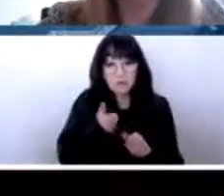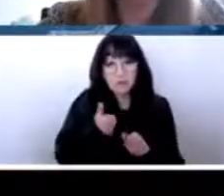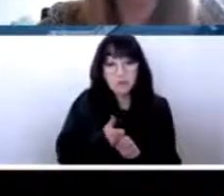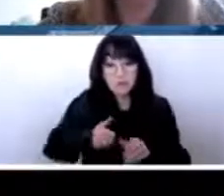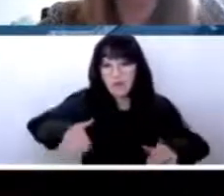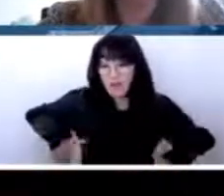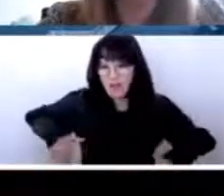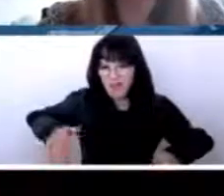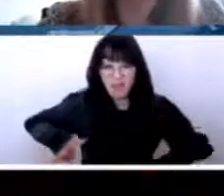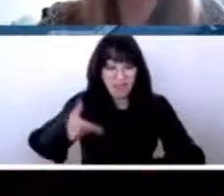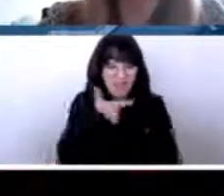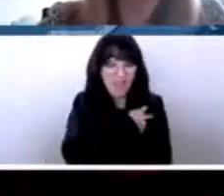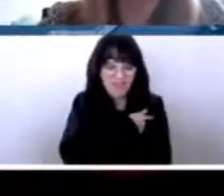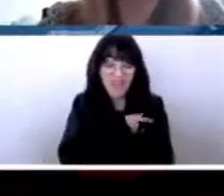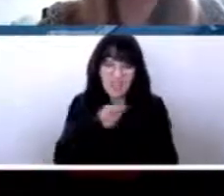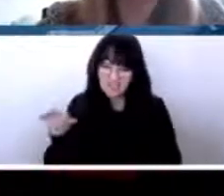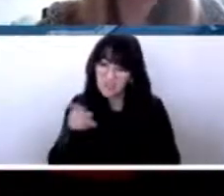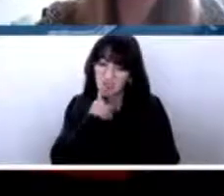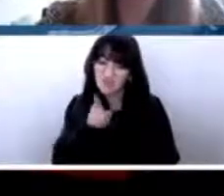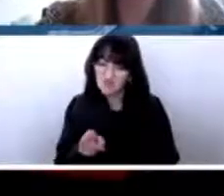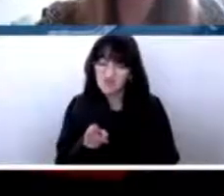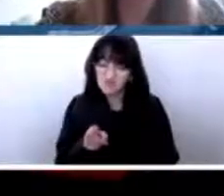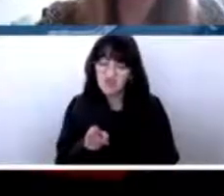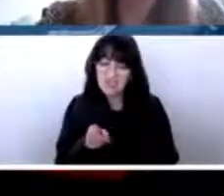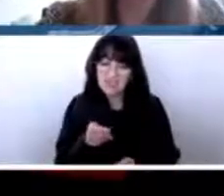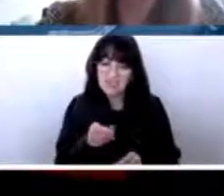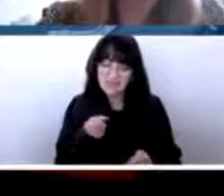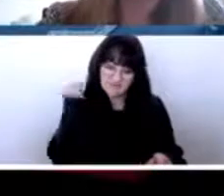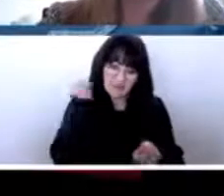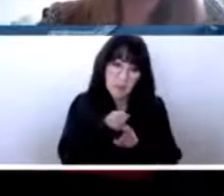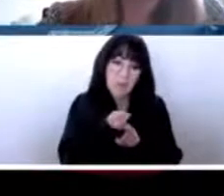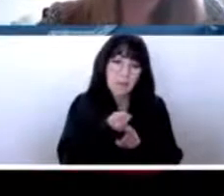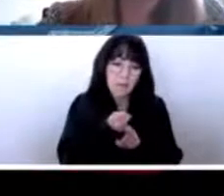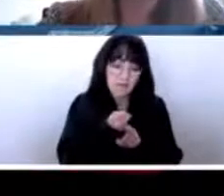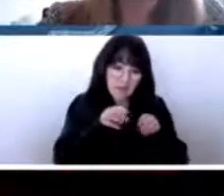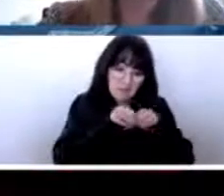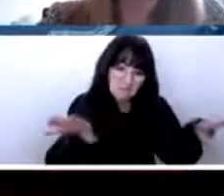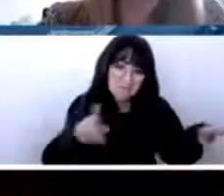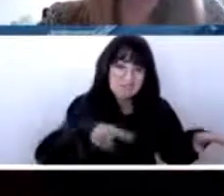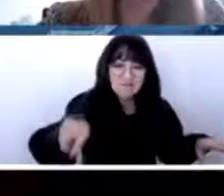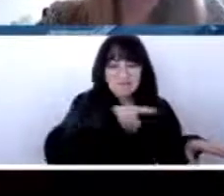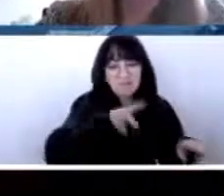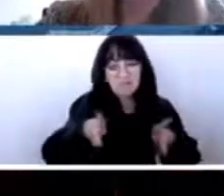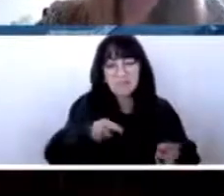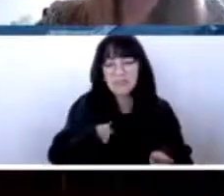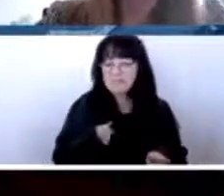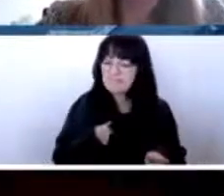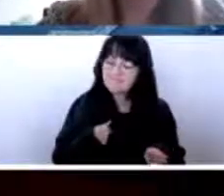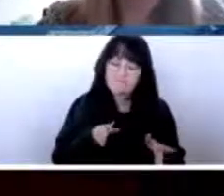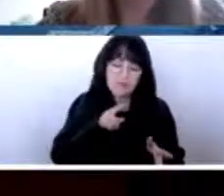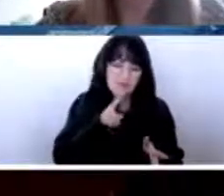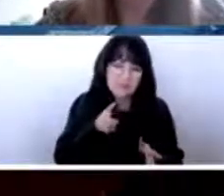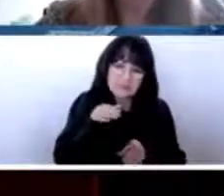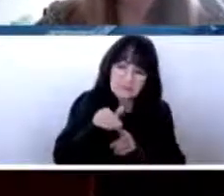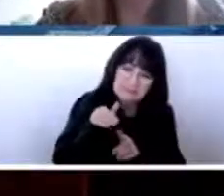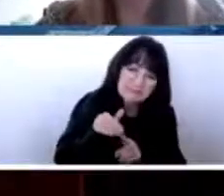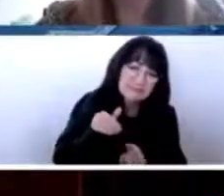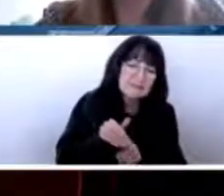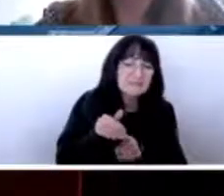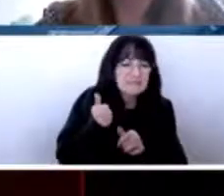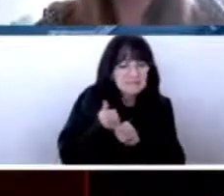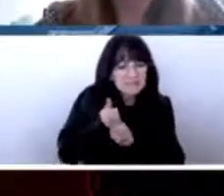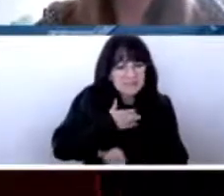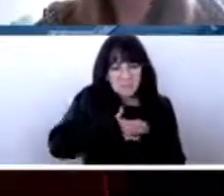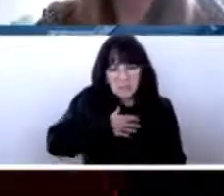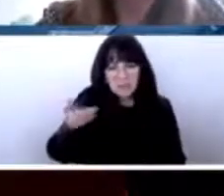are unvaccinated, I really want to encourage you to please talk with a credible resource. If you're a parent and